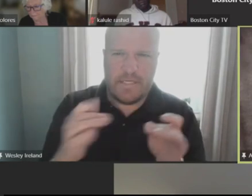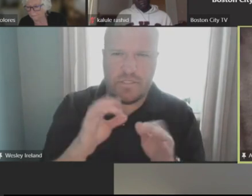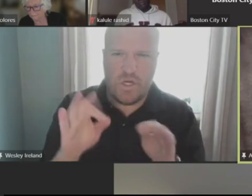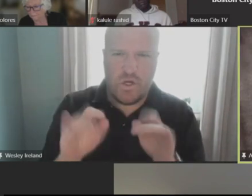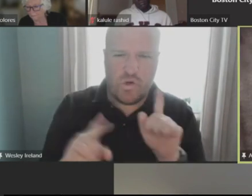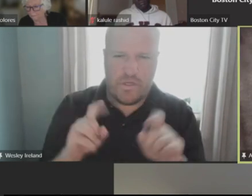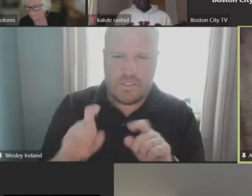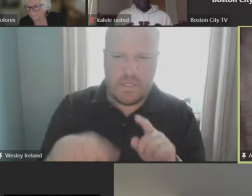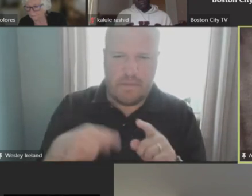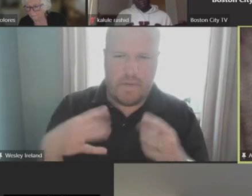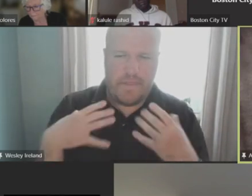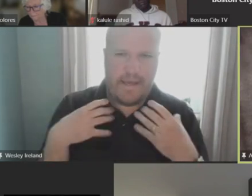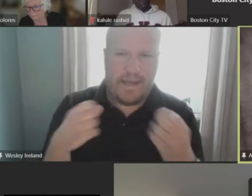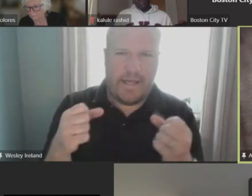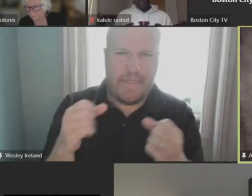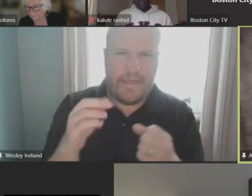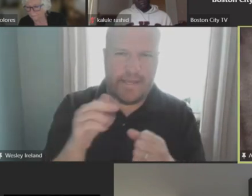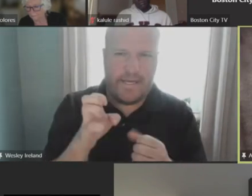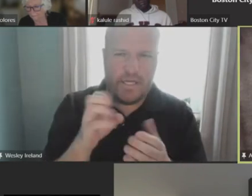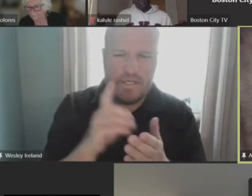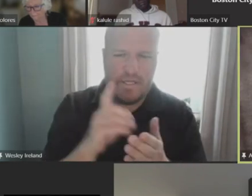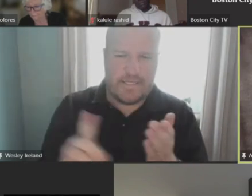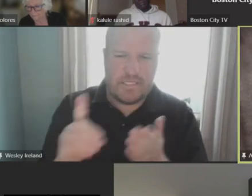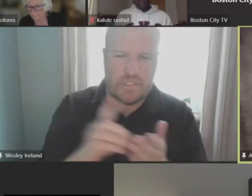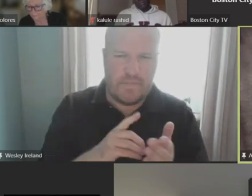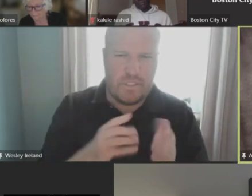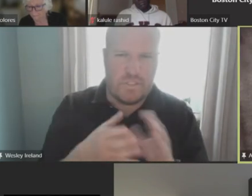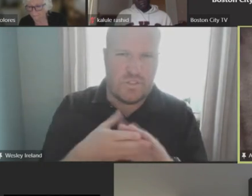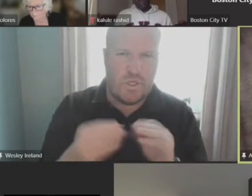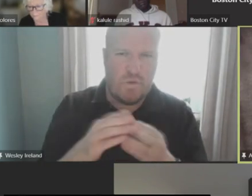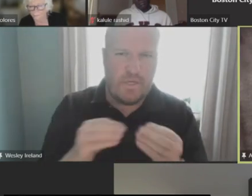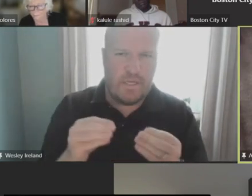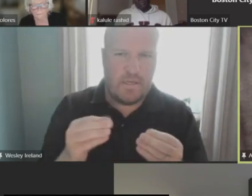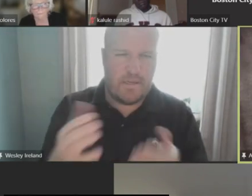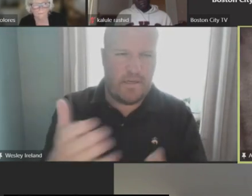This is Wes. Any other questions or comment